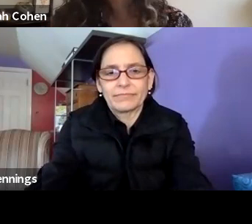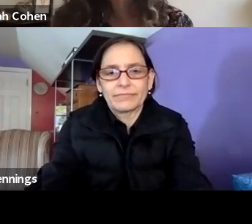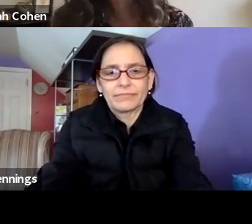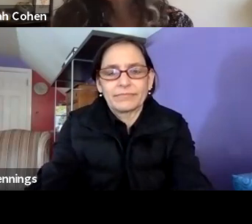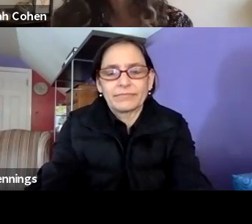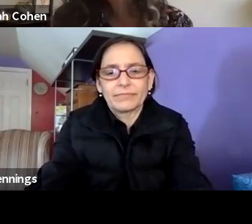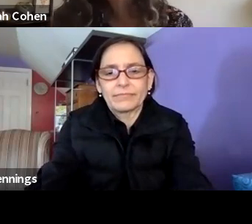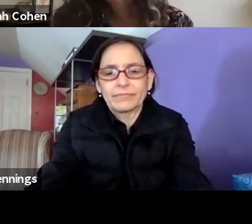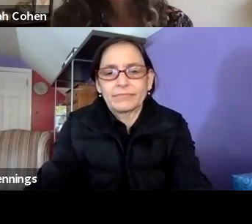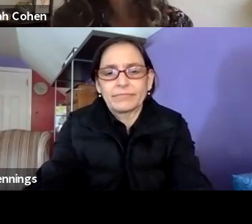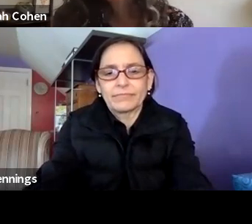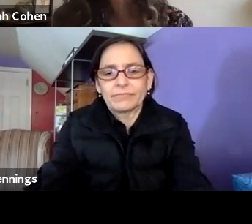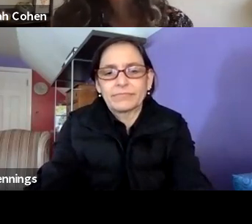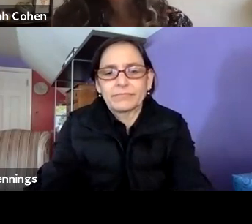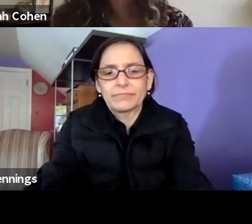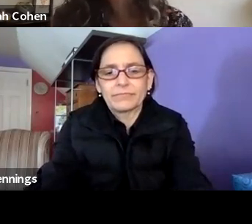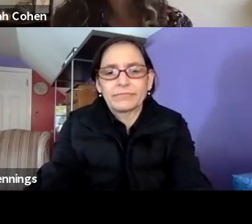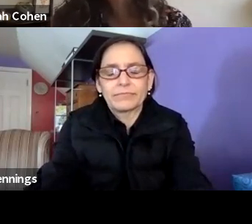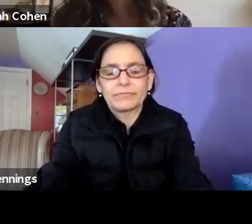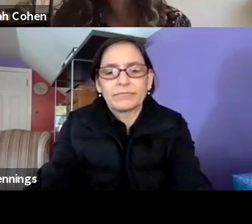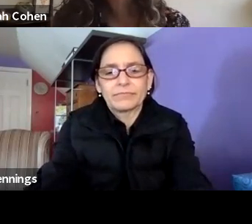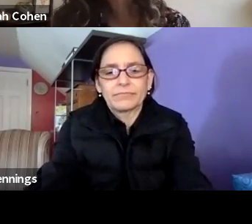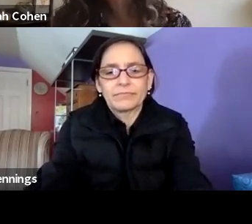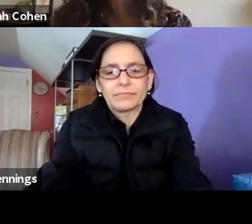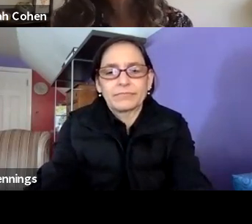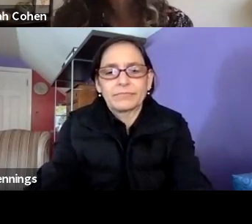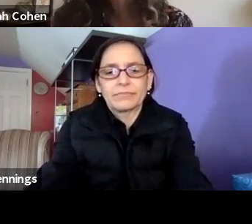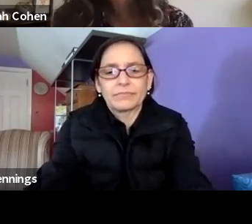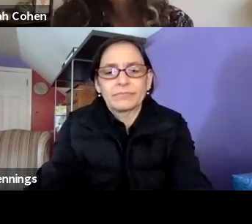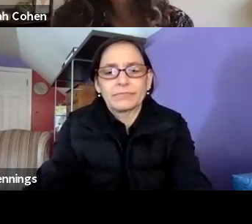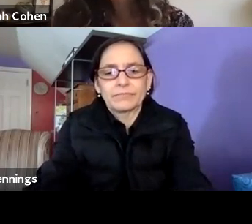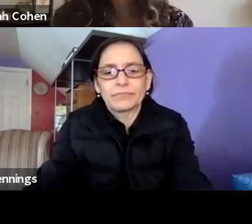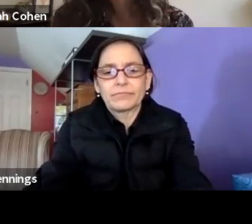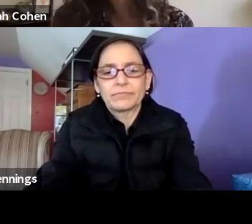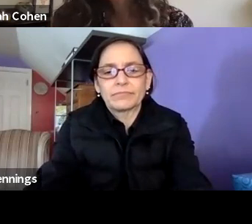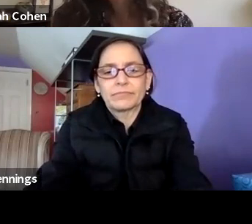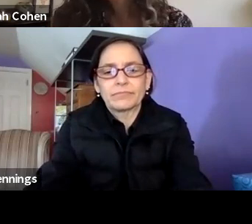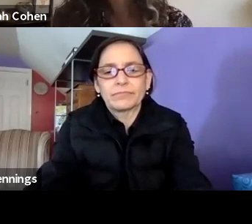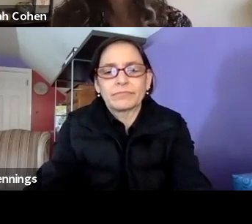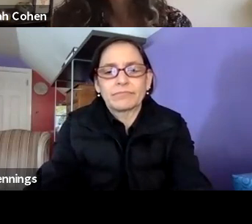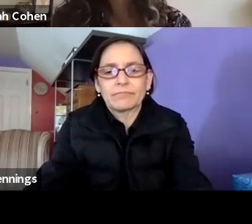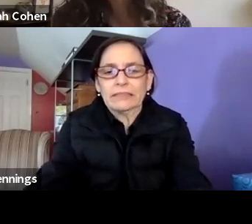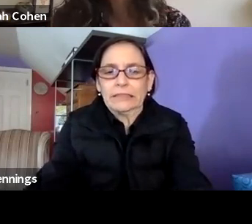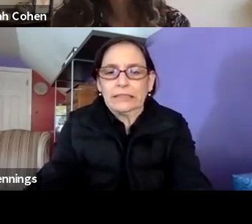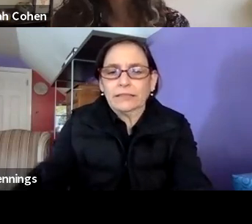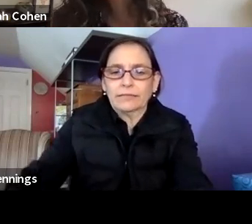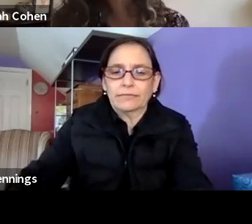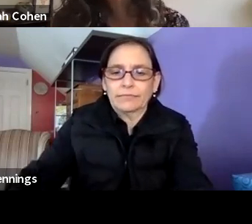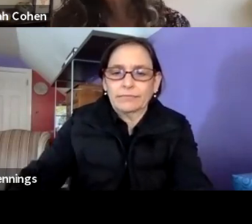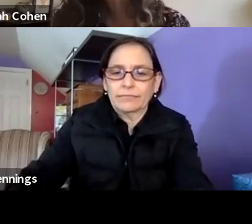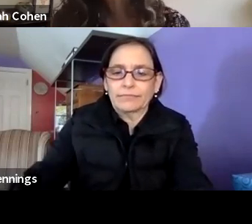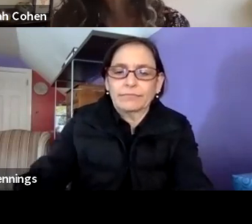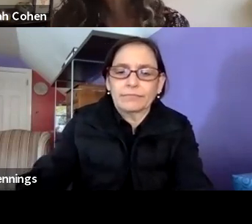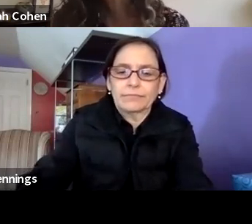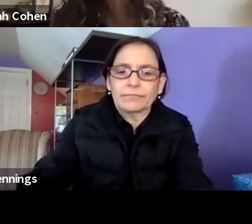front lines in so many important ways, and what you're doing is beautiful and important. And what you do for each other and for the people in your communities is